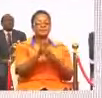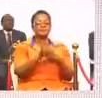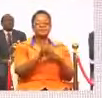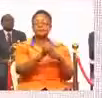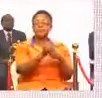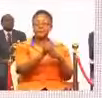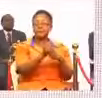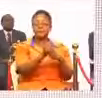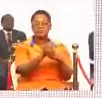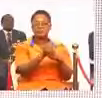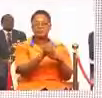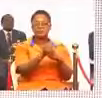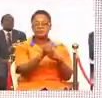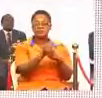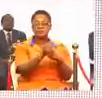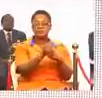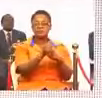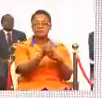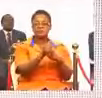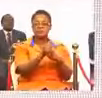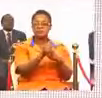Be that bridge.